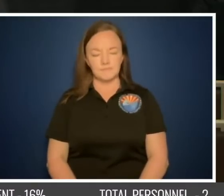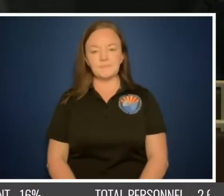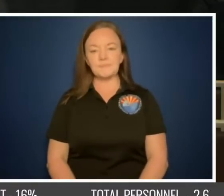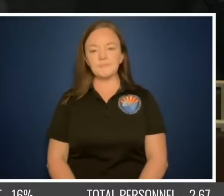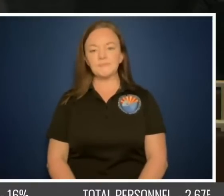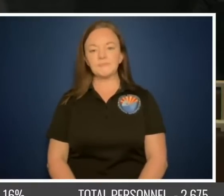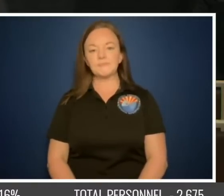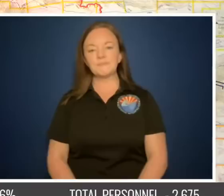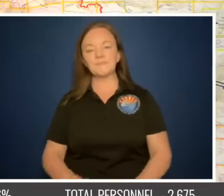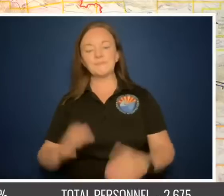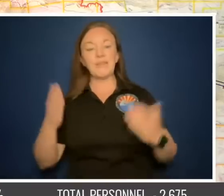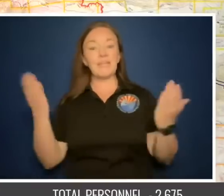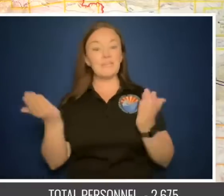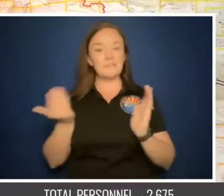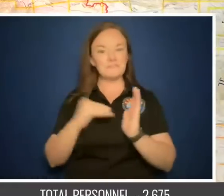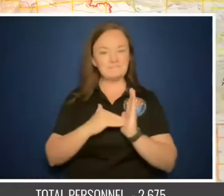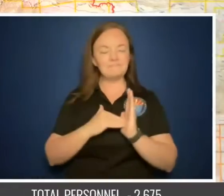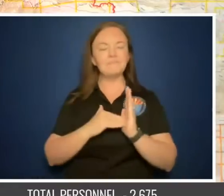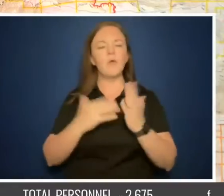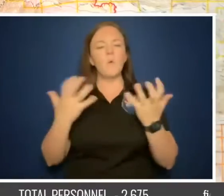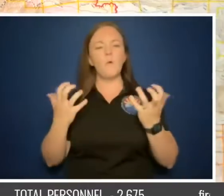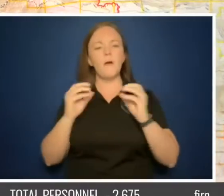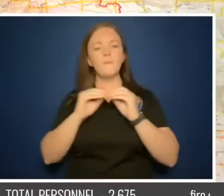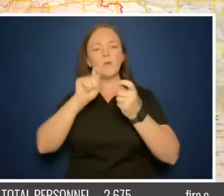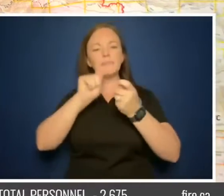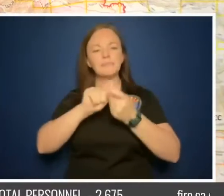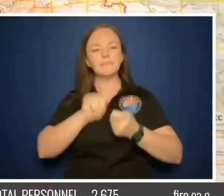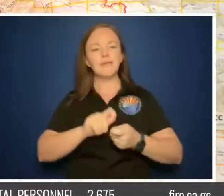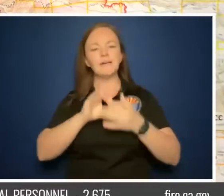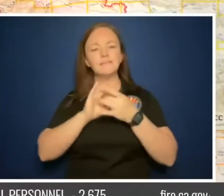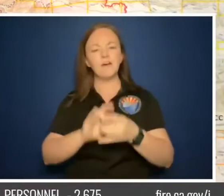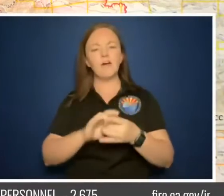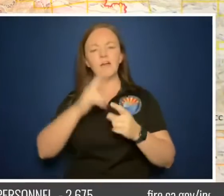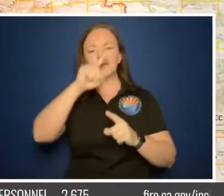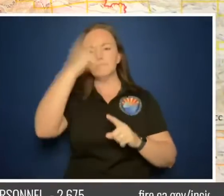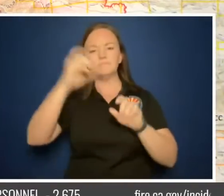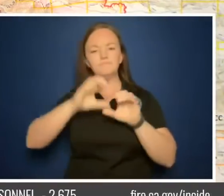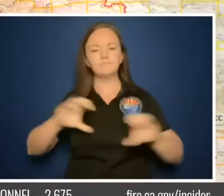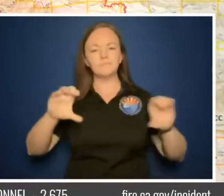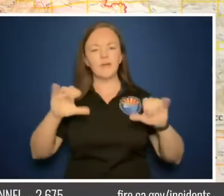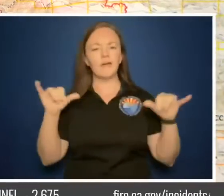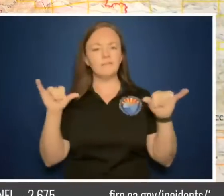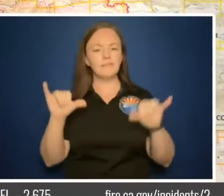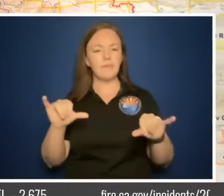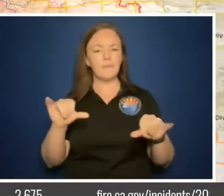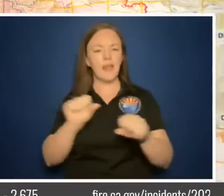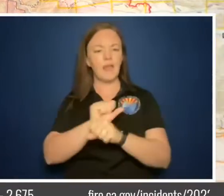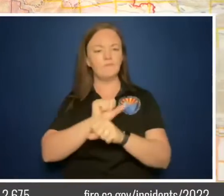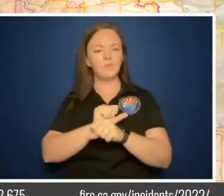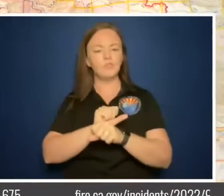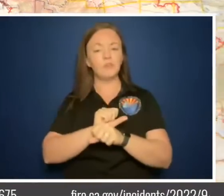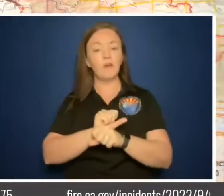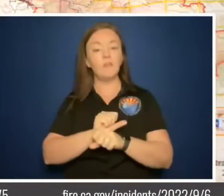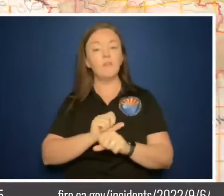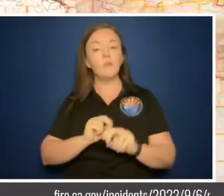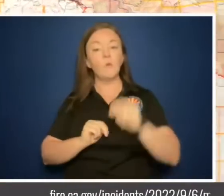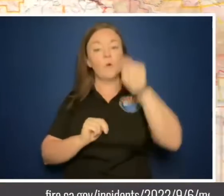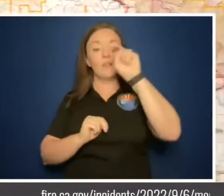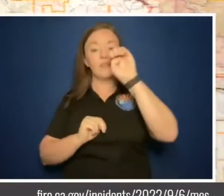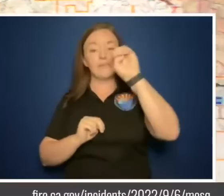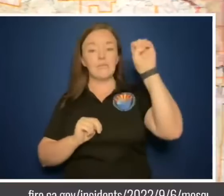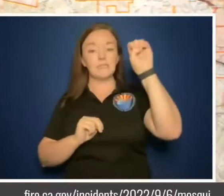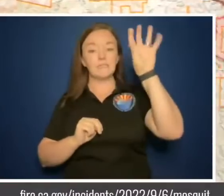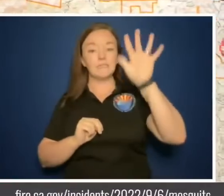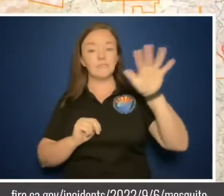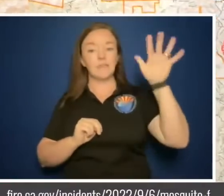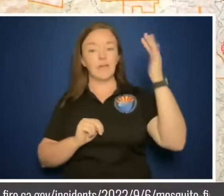Back with you here. So wanting more details as far as the containment efforts on the northeast side of the fire. I think